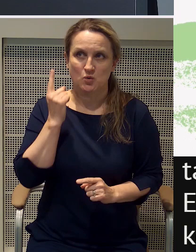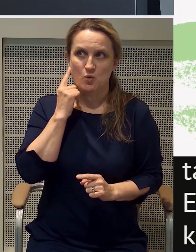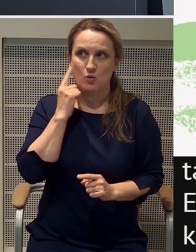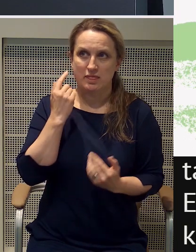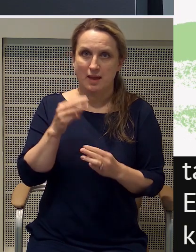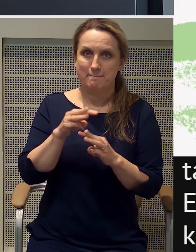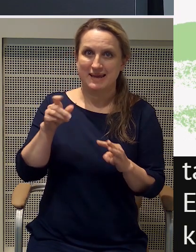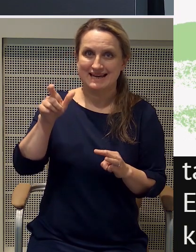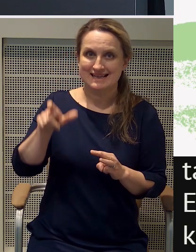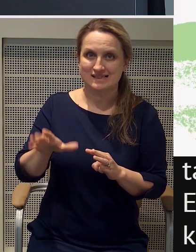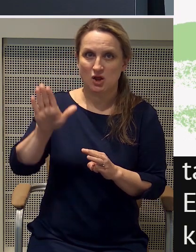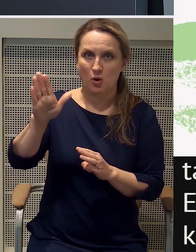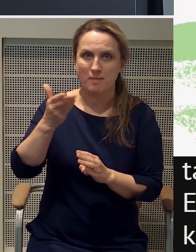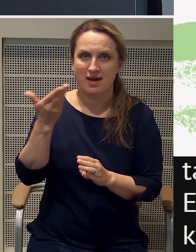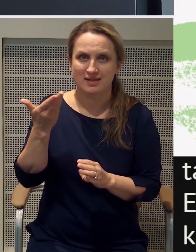applications